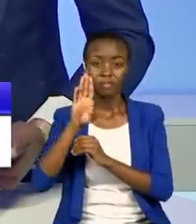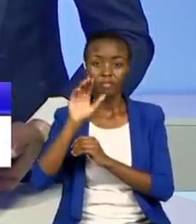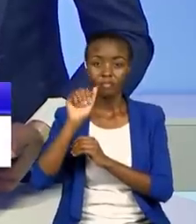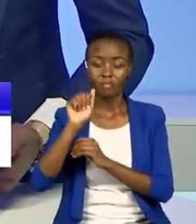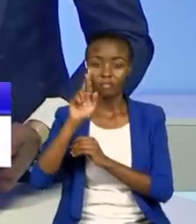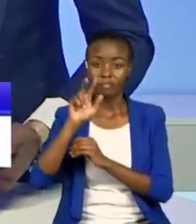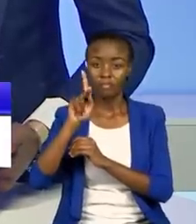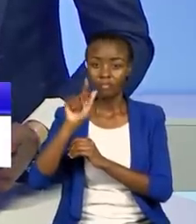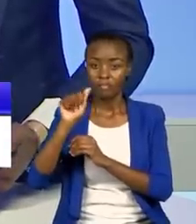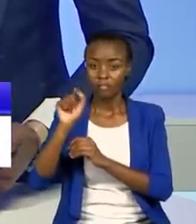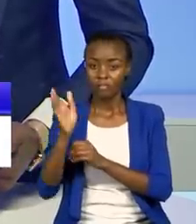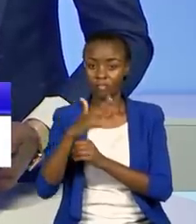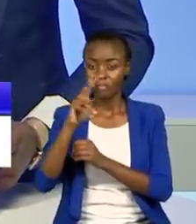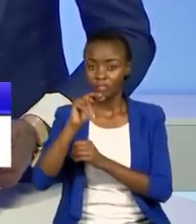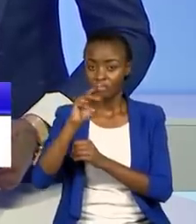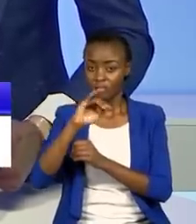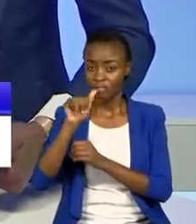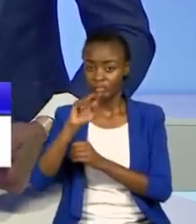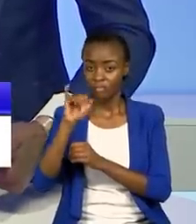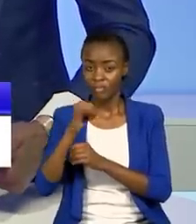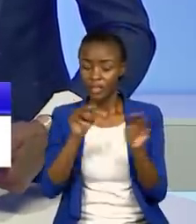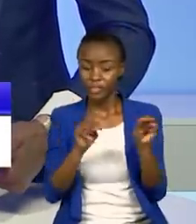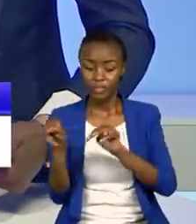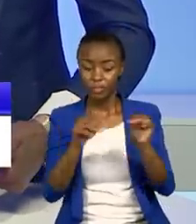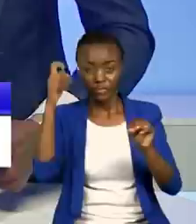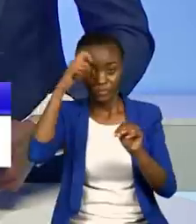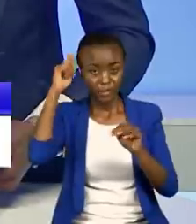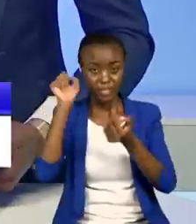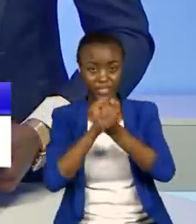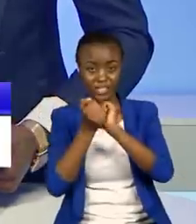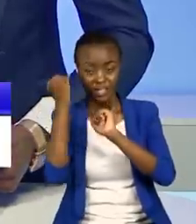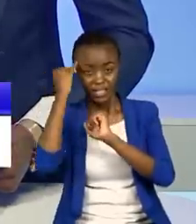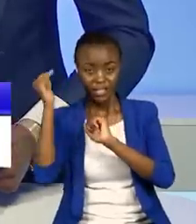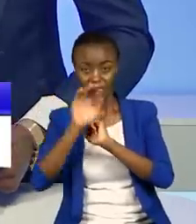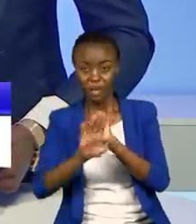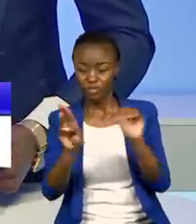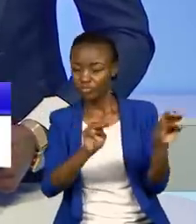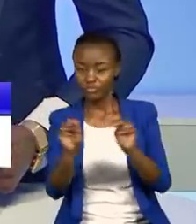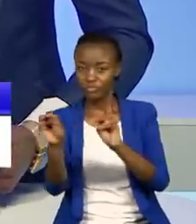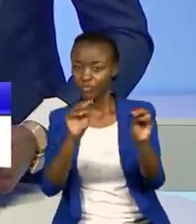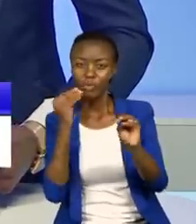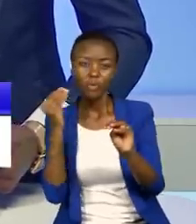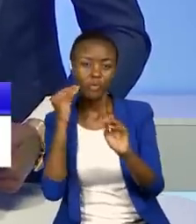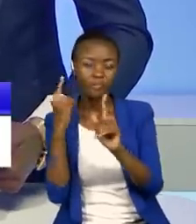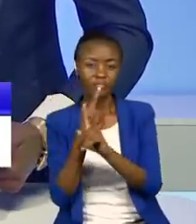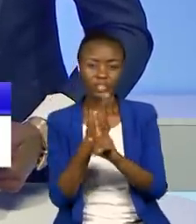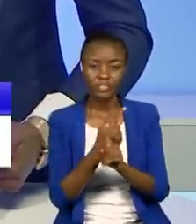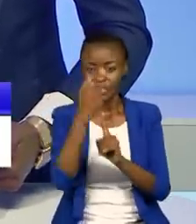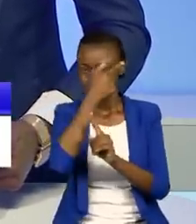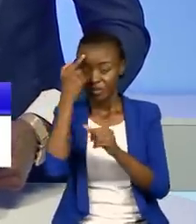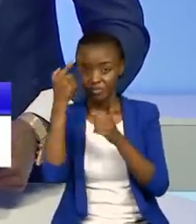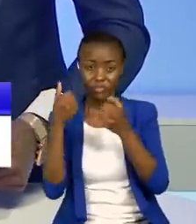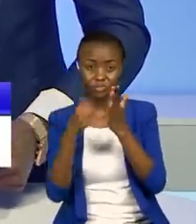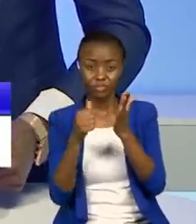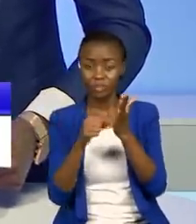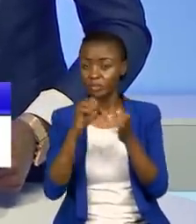first mobile barber in the country who changed his static barbershop to a mobile barbershop, overcoming the challenge of